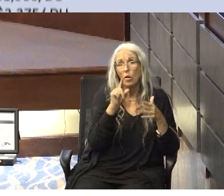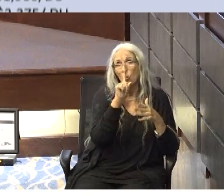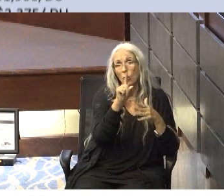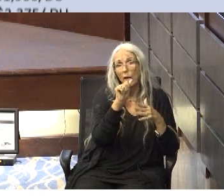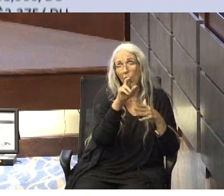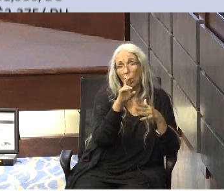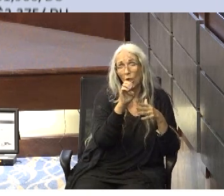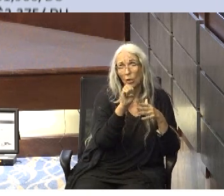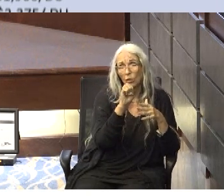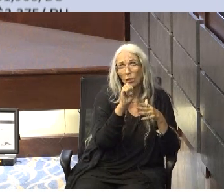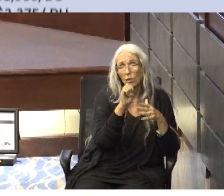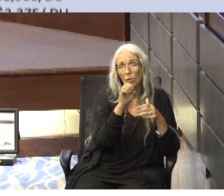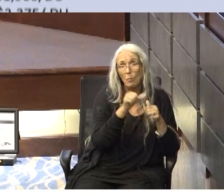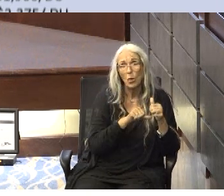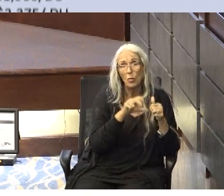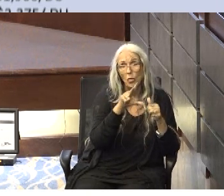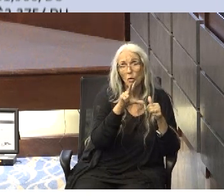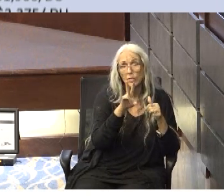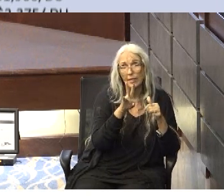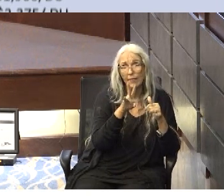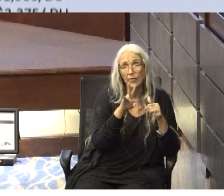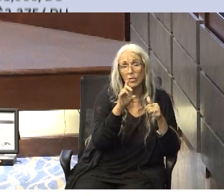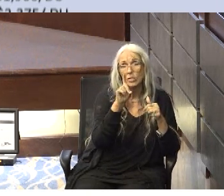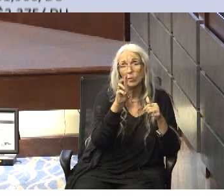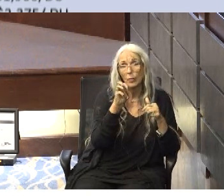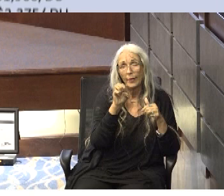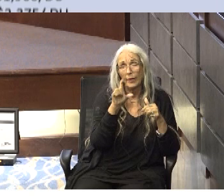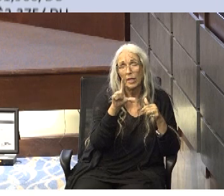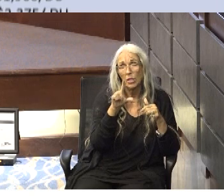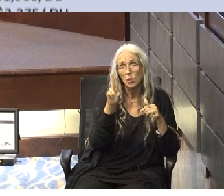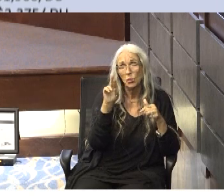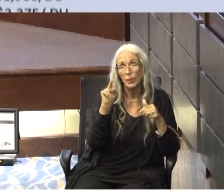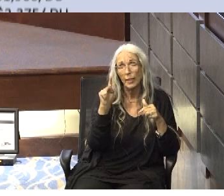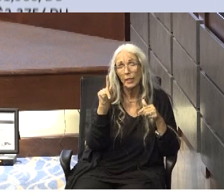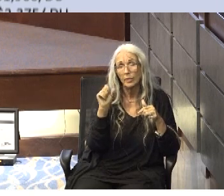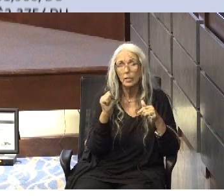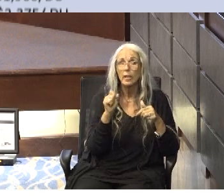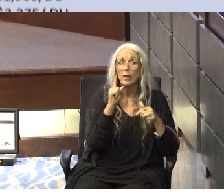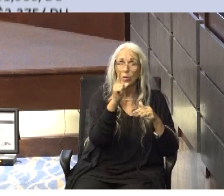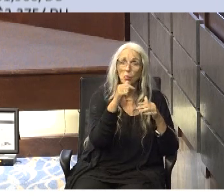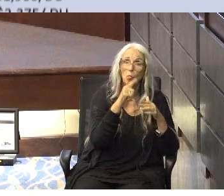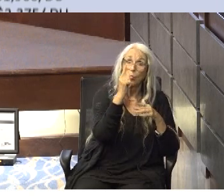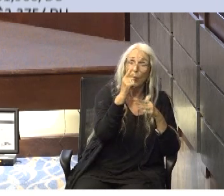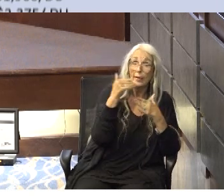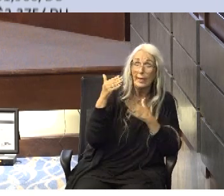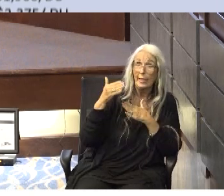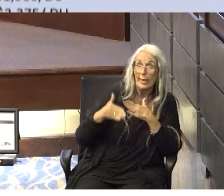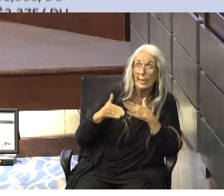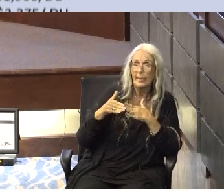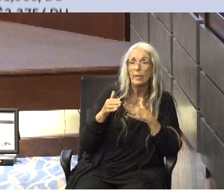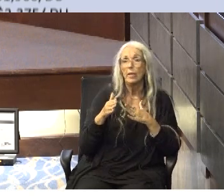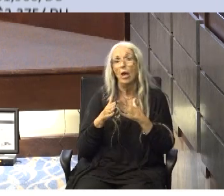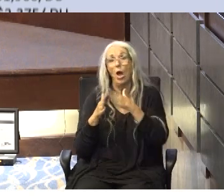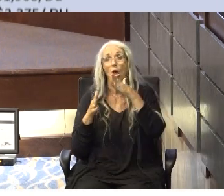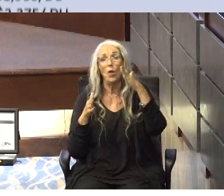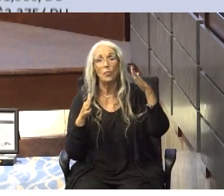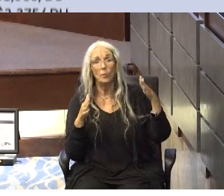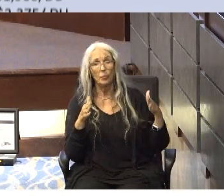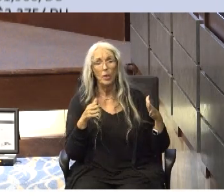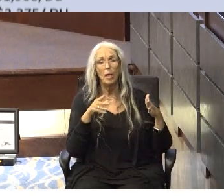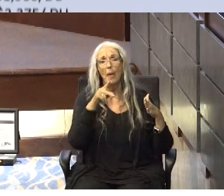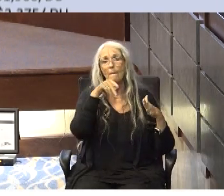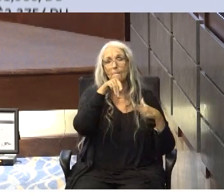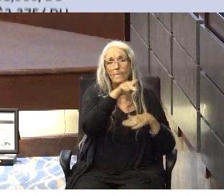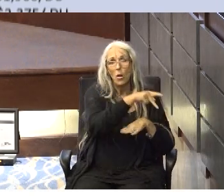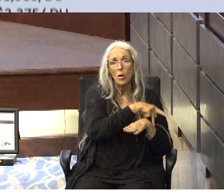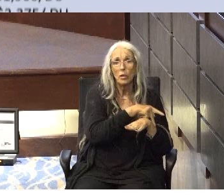acre per 37 dwelling units, that's at one end of the spectrum. They also have park development fees as well. That's